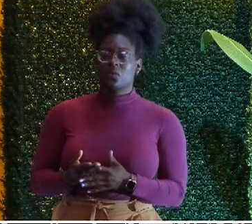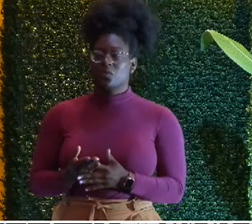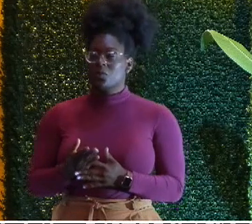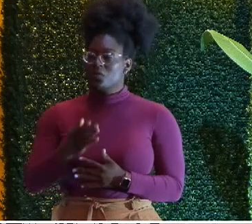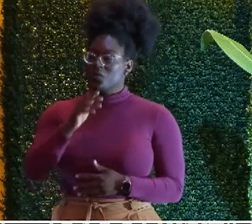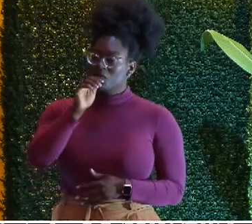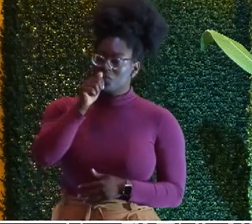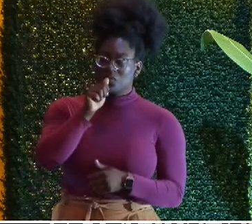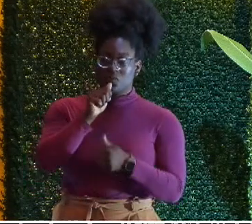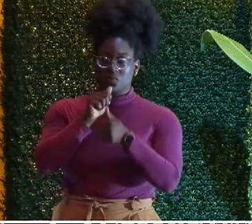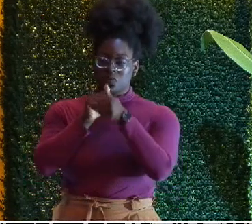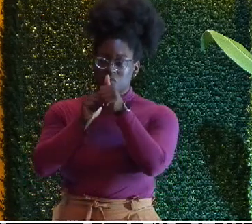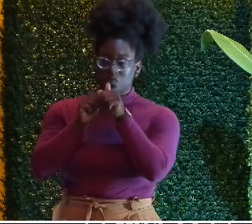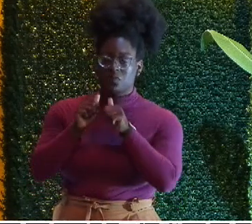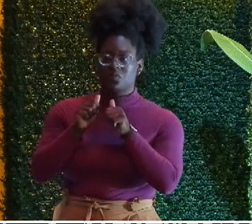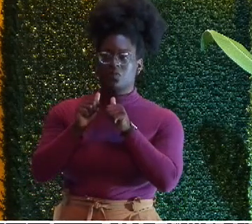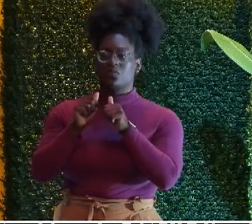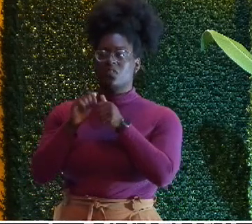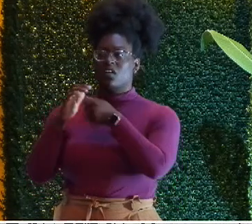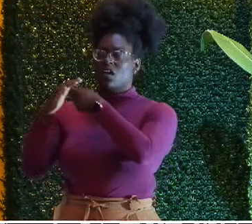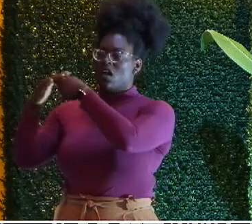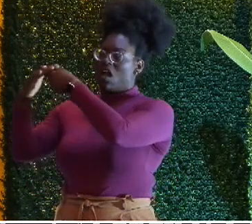focused oppression.